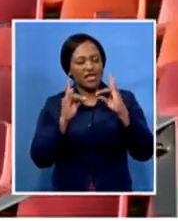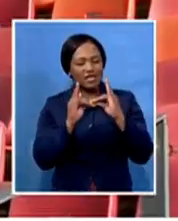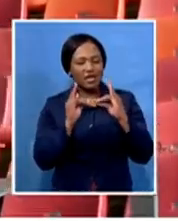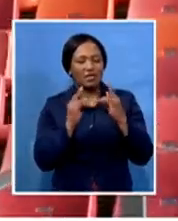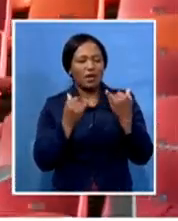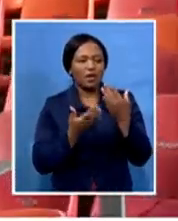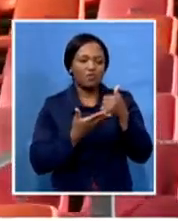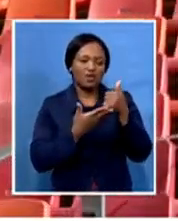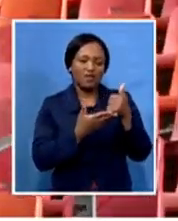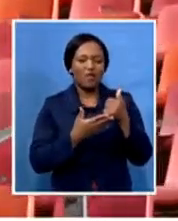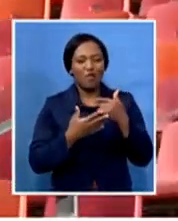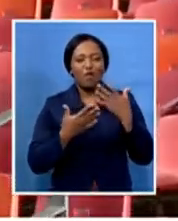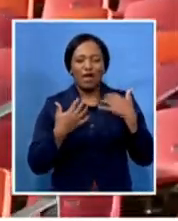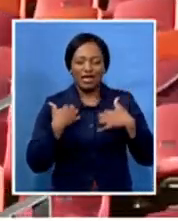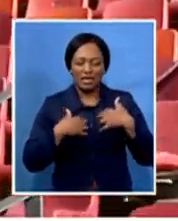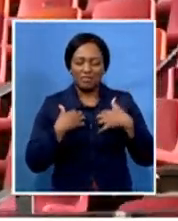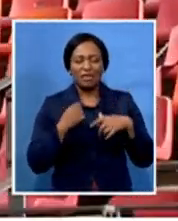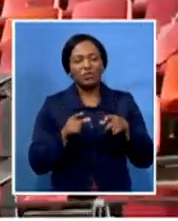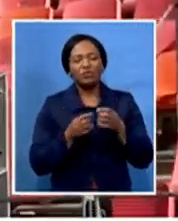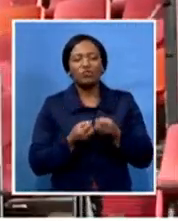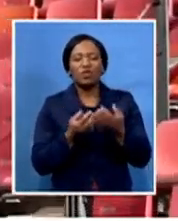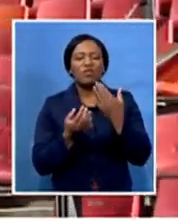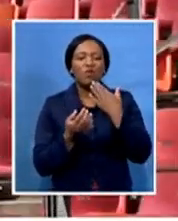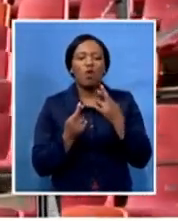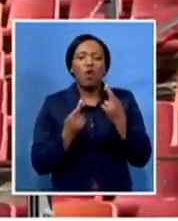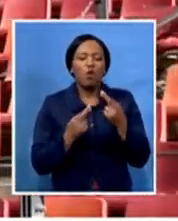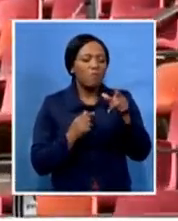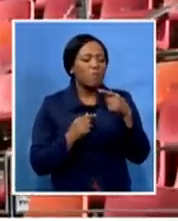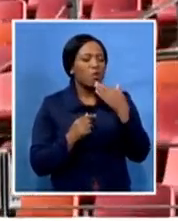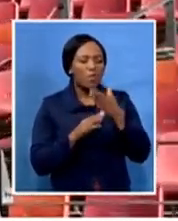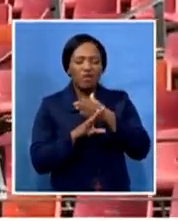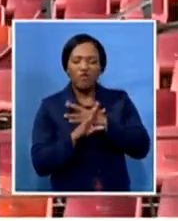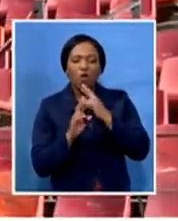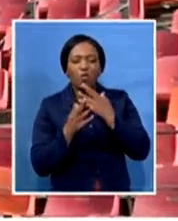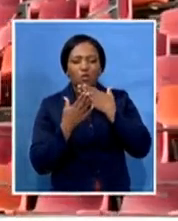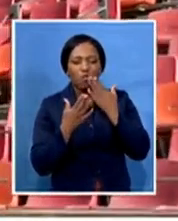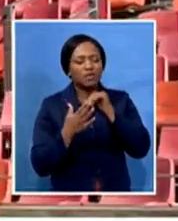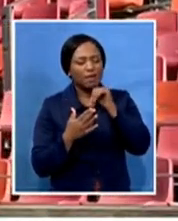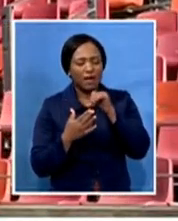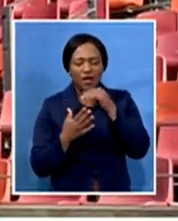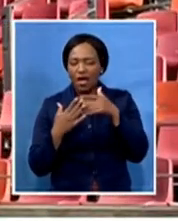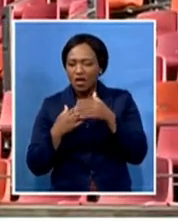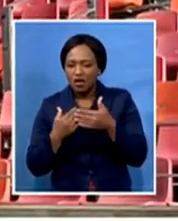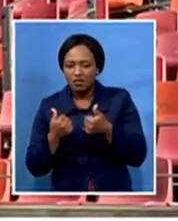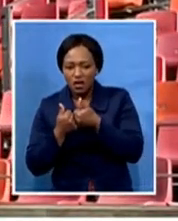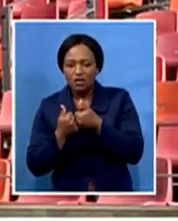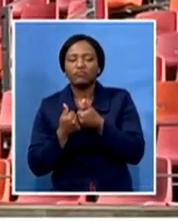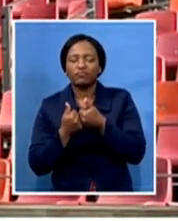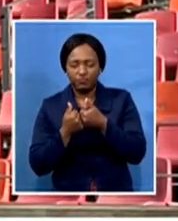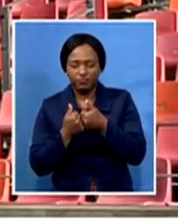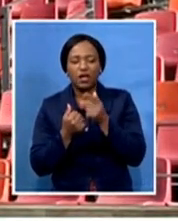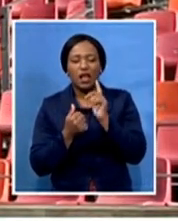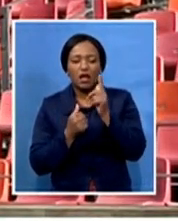to the hopeless, showing them that in every single storm, every cloud has a silver lining. Lerato